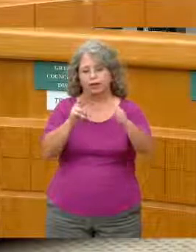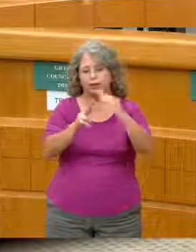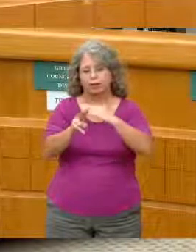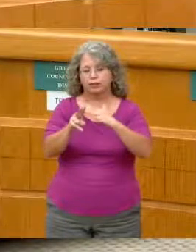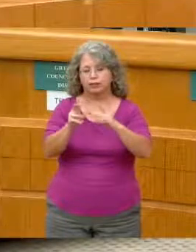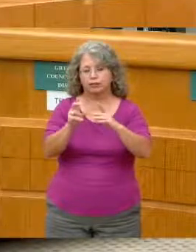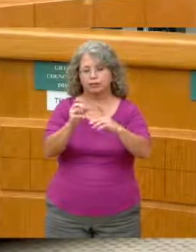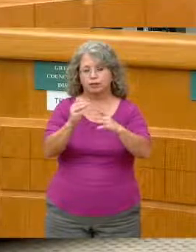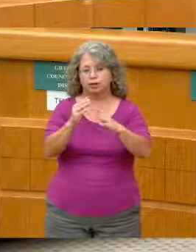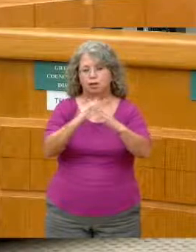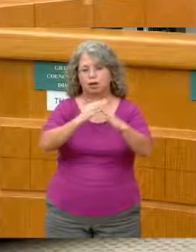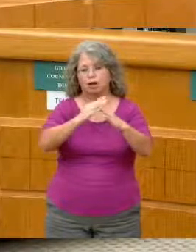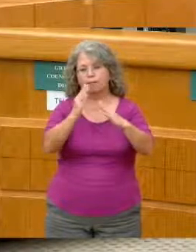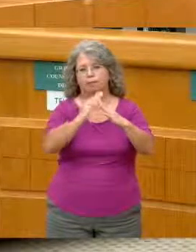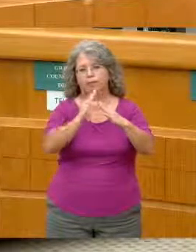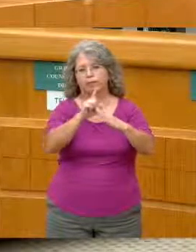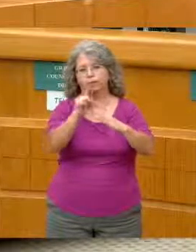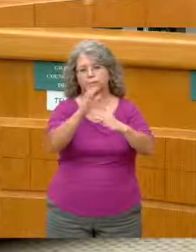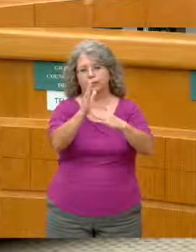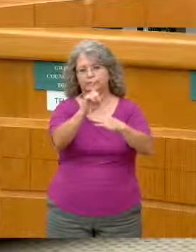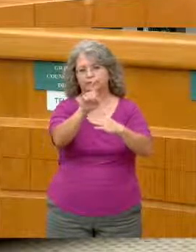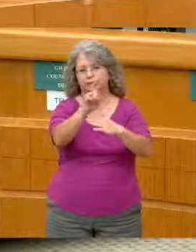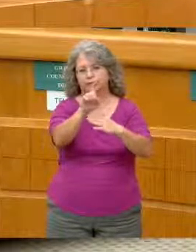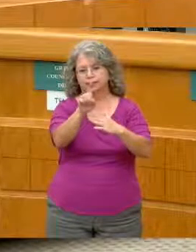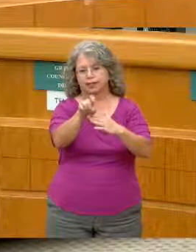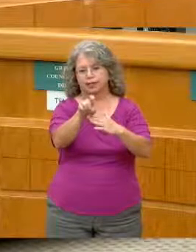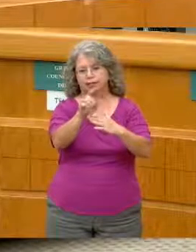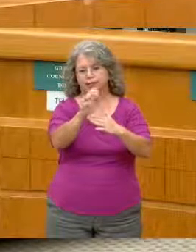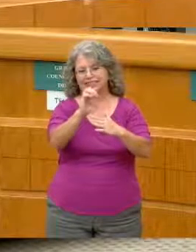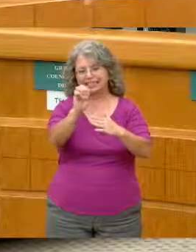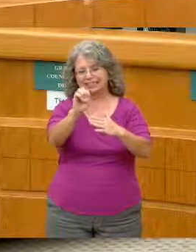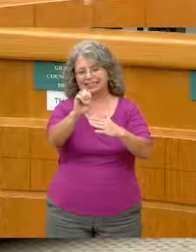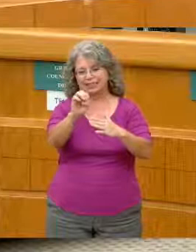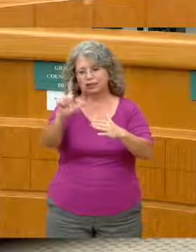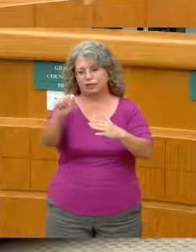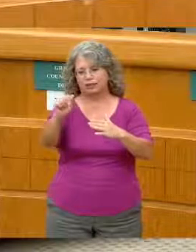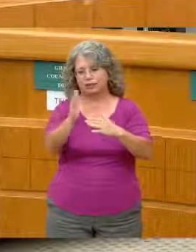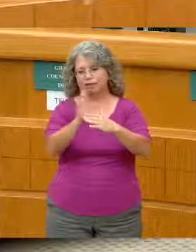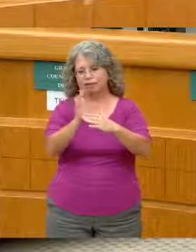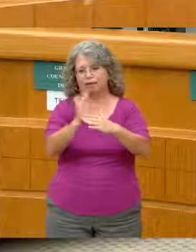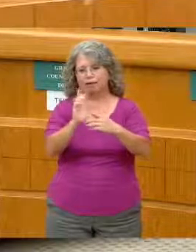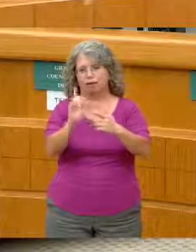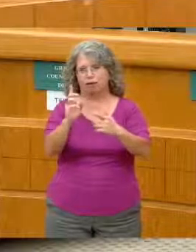wherever it hits, which is predicted to be between Texas and Louisiana, until the morning,